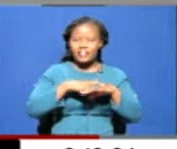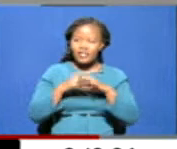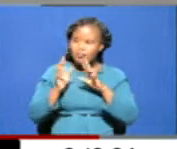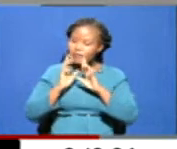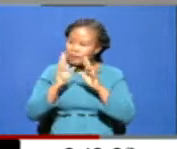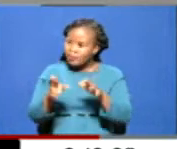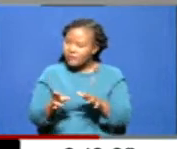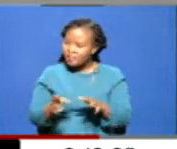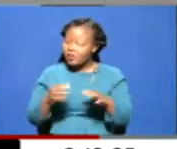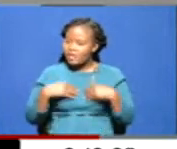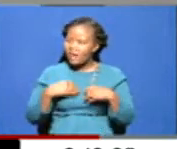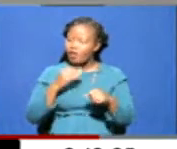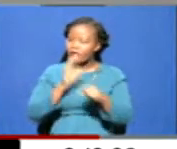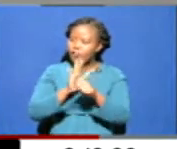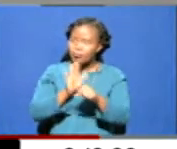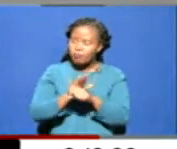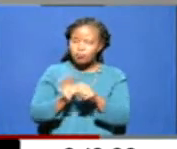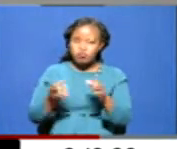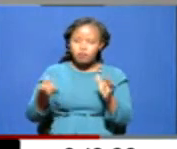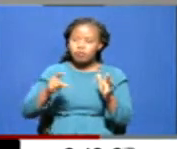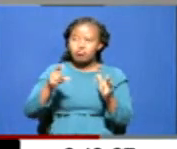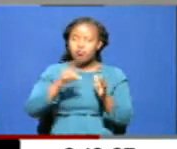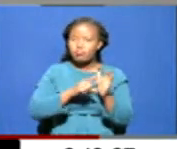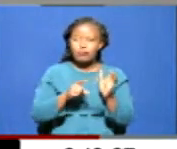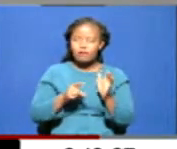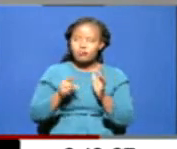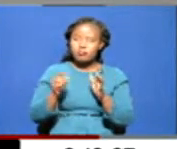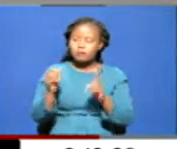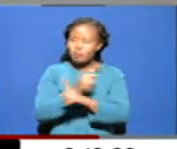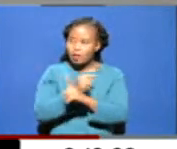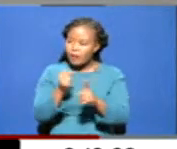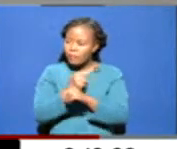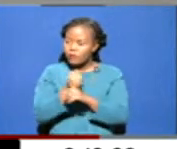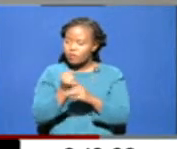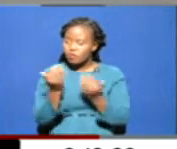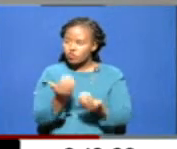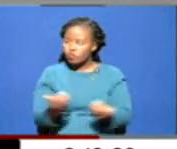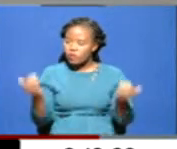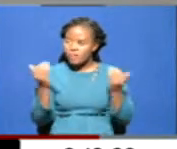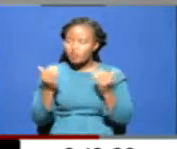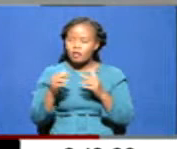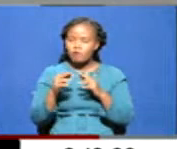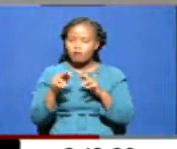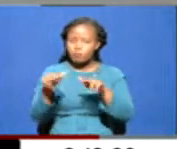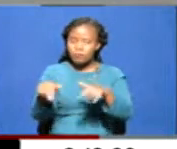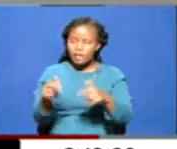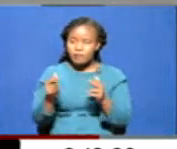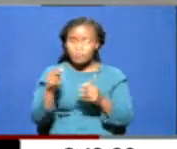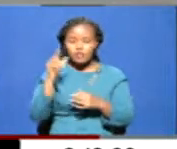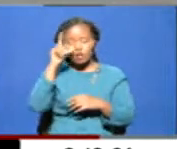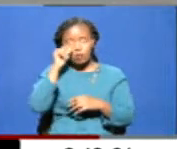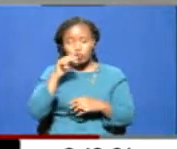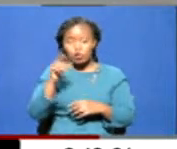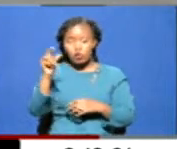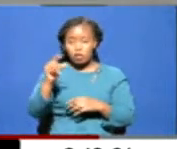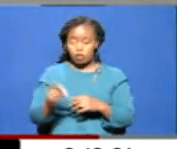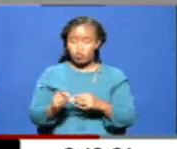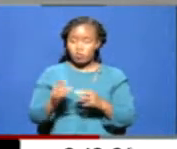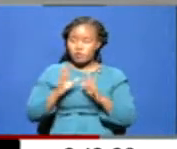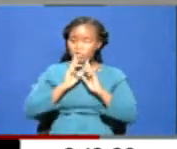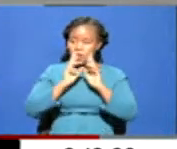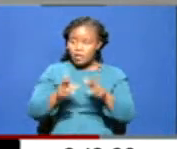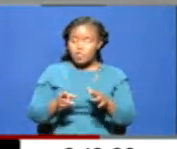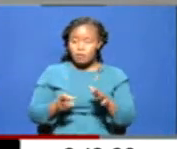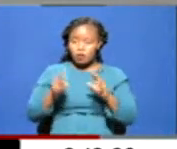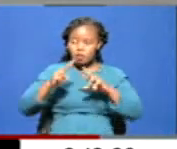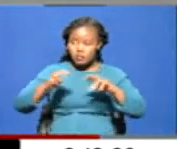the trafficking of minors for sex at the coast region. A report conducted in 2019 by the International Justice